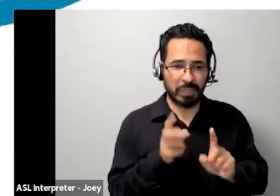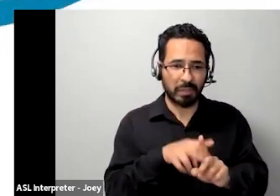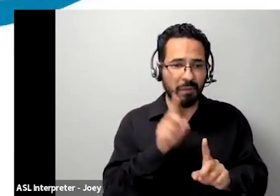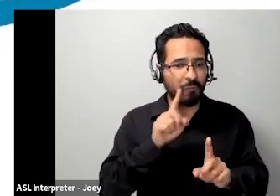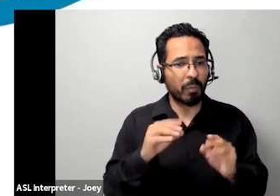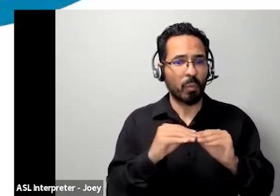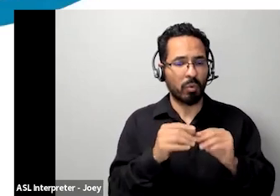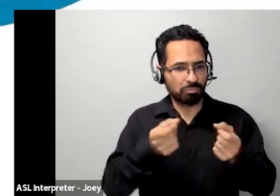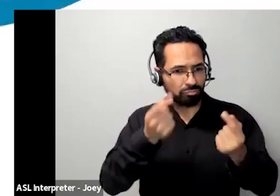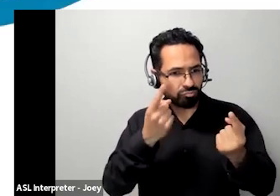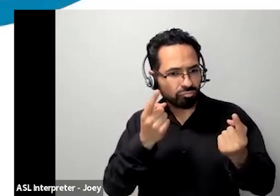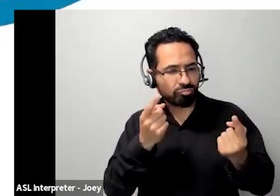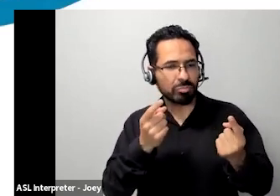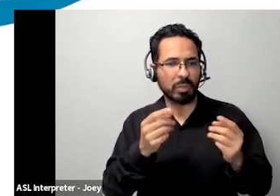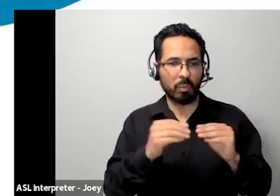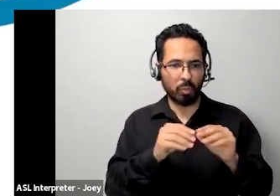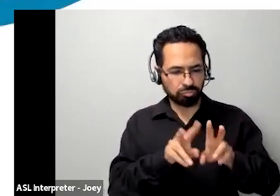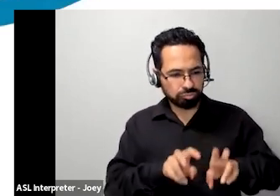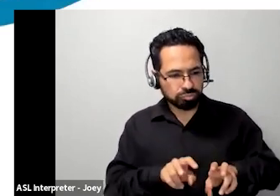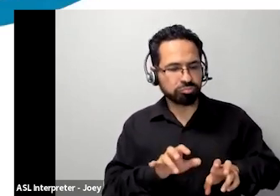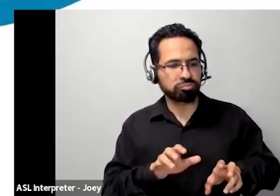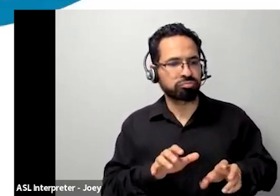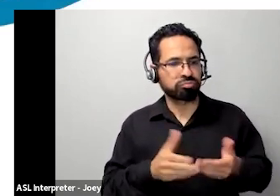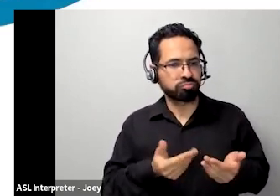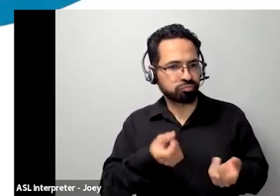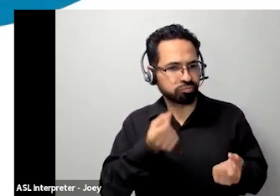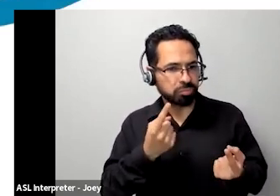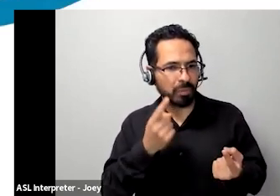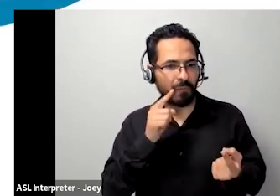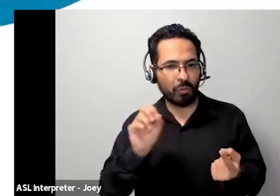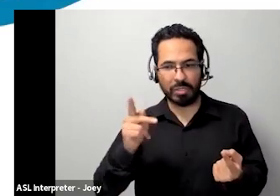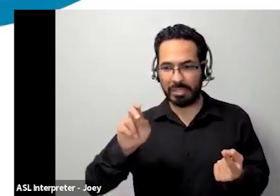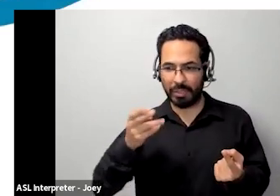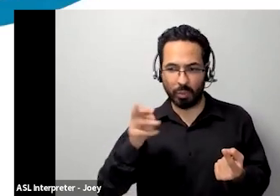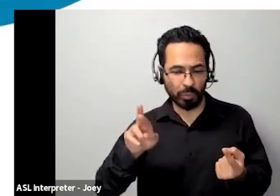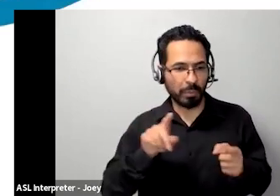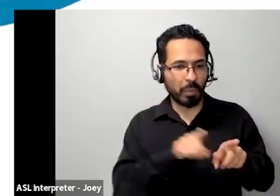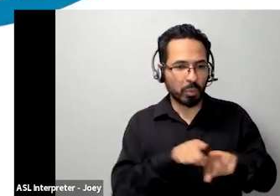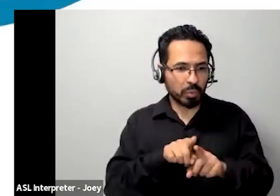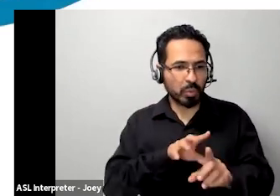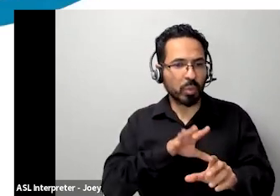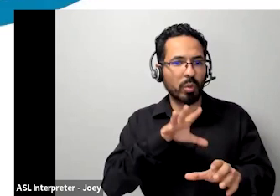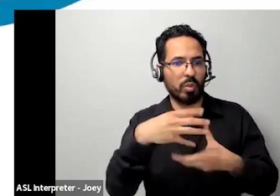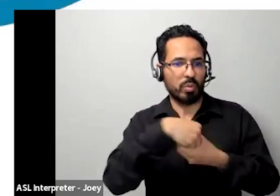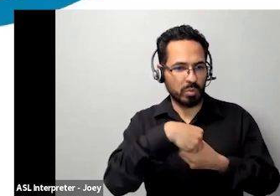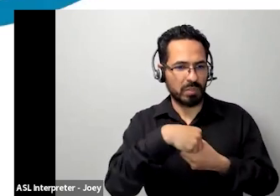understandable, more digestible to your business stakeholder, 8 inclusive design principles, where we're